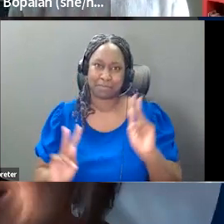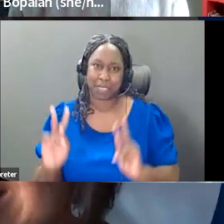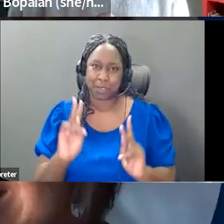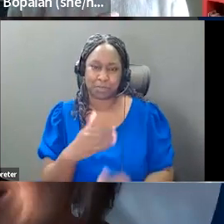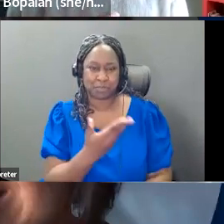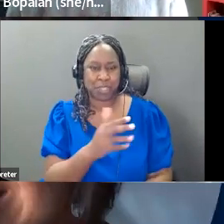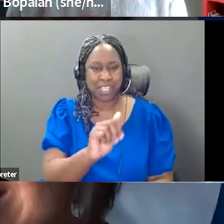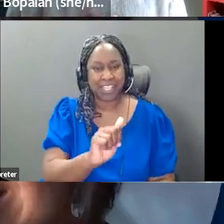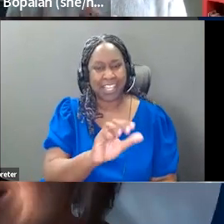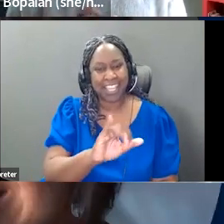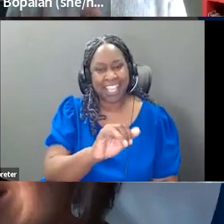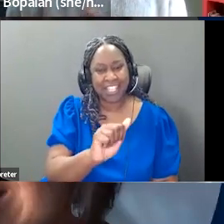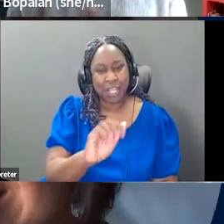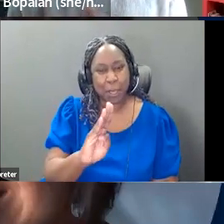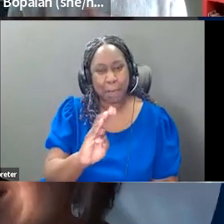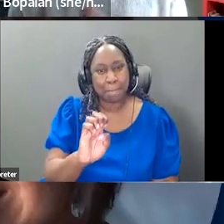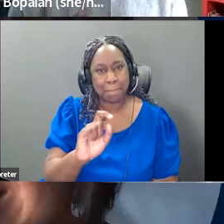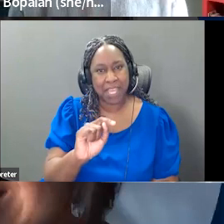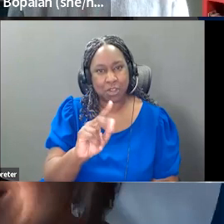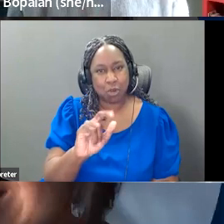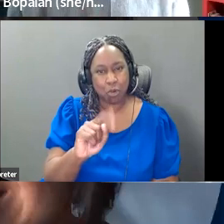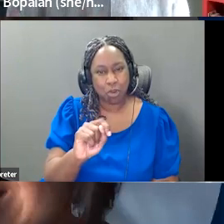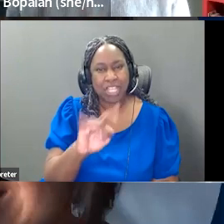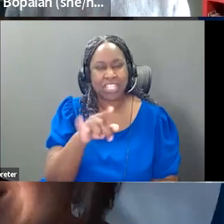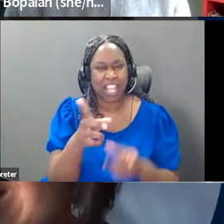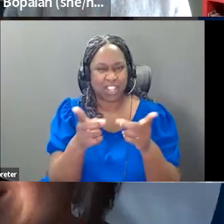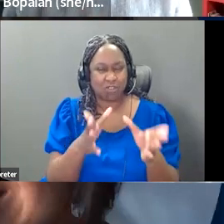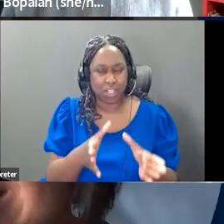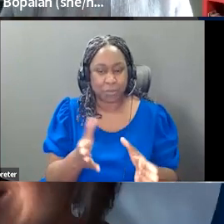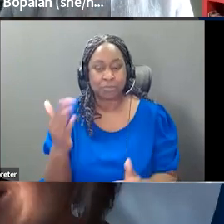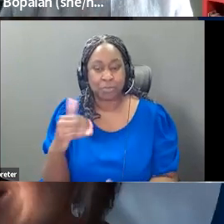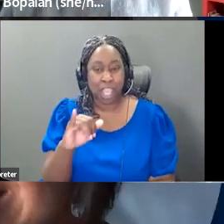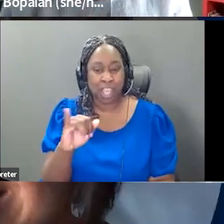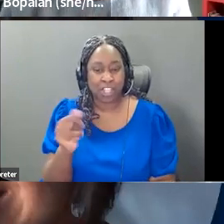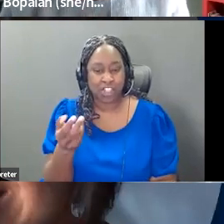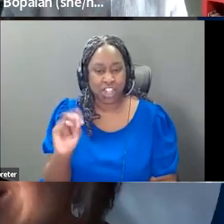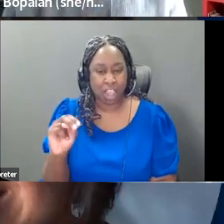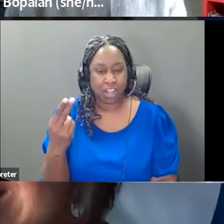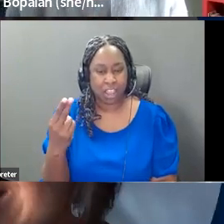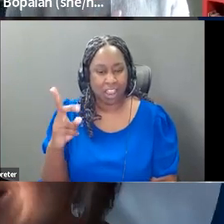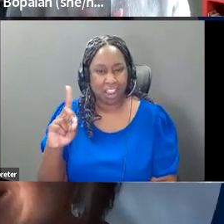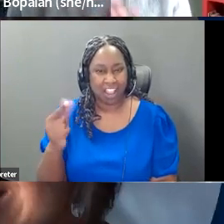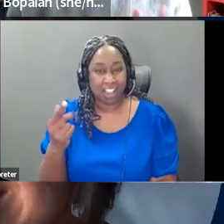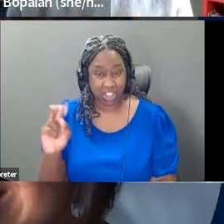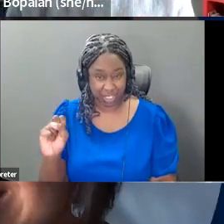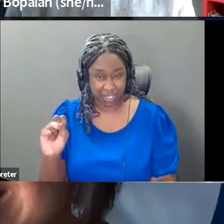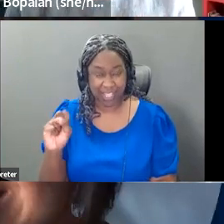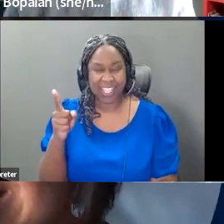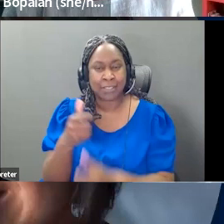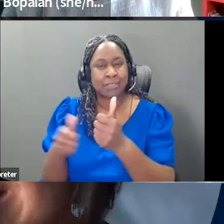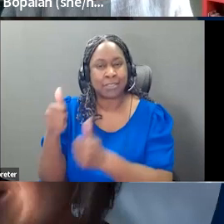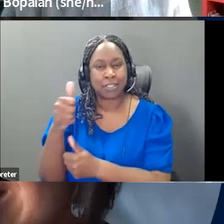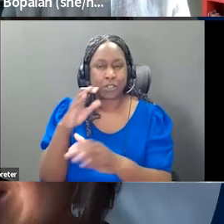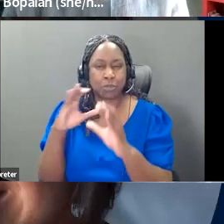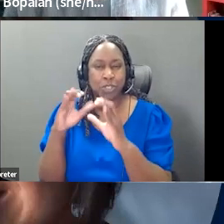Acacia Betancourt, who is our creative director at Brevity and Wit, and Josh Hodgins, pardon me, who is a senior